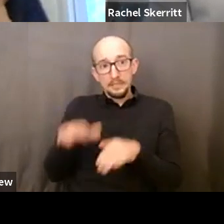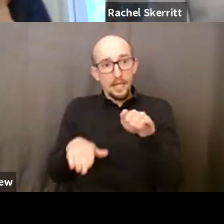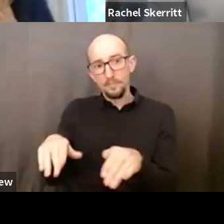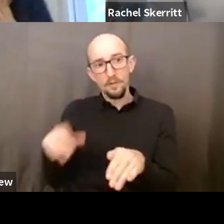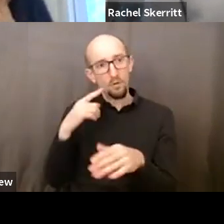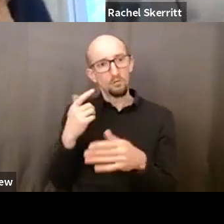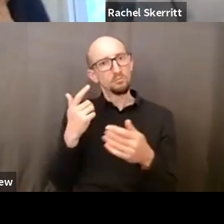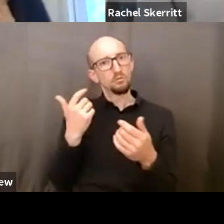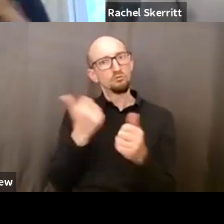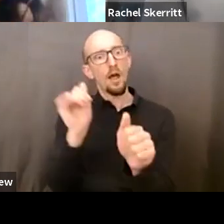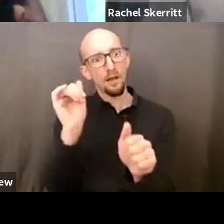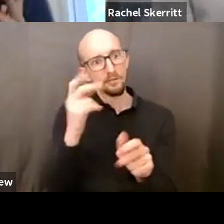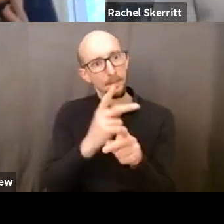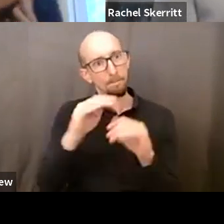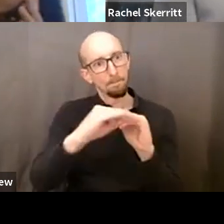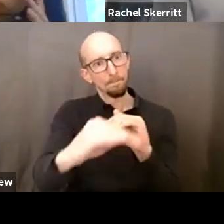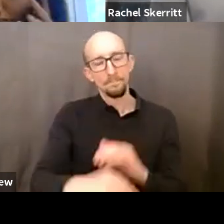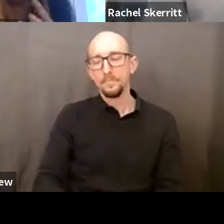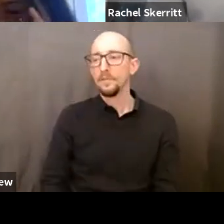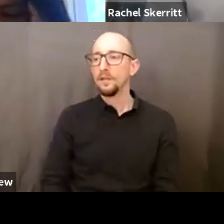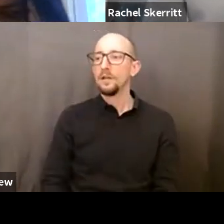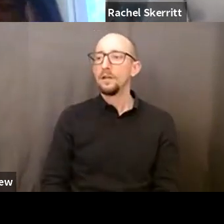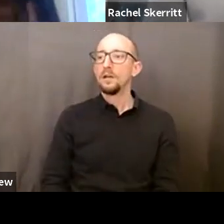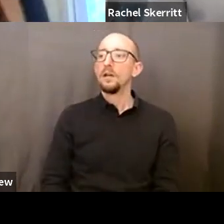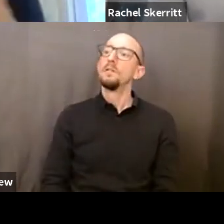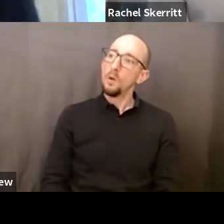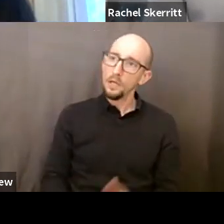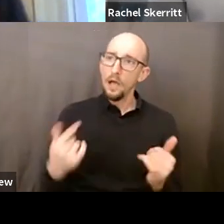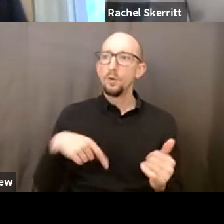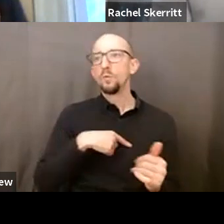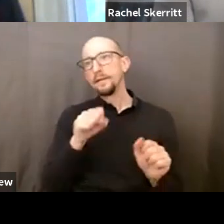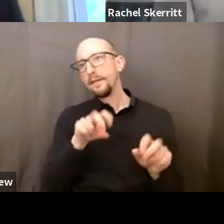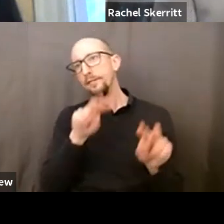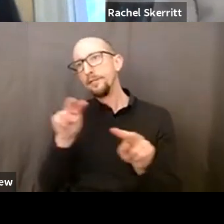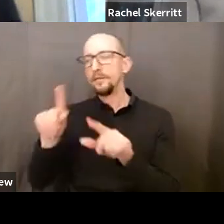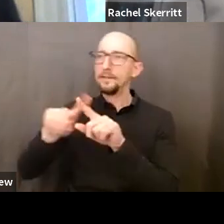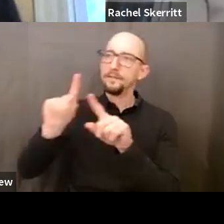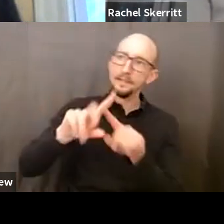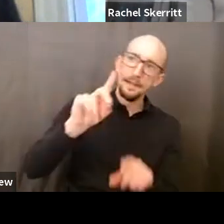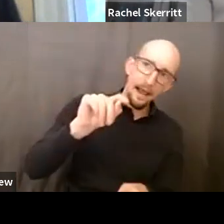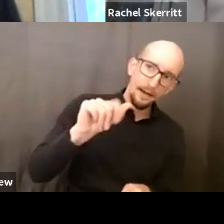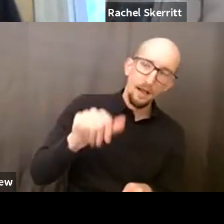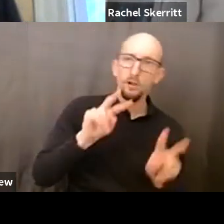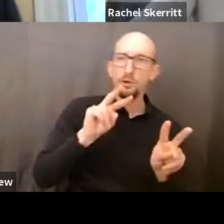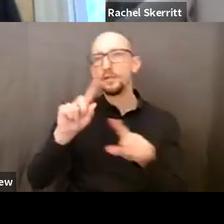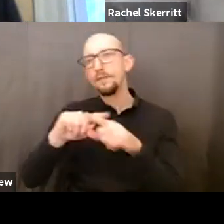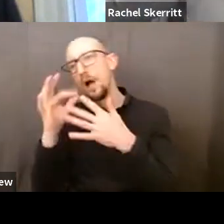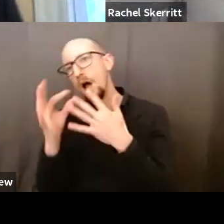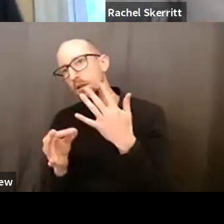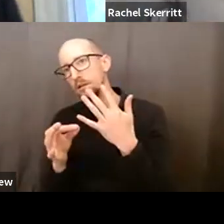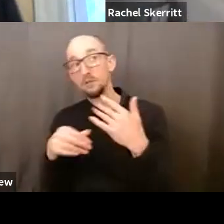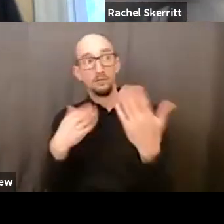So we can go on and look at data and look at different options. What we have in front of